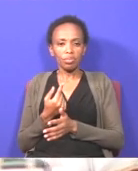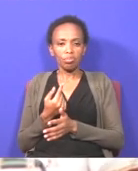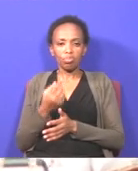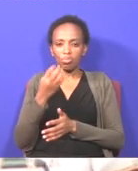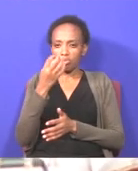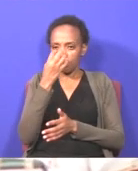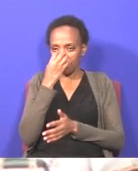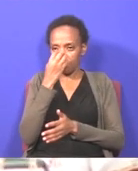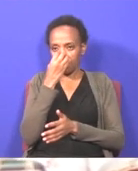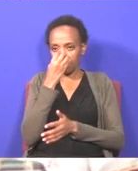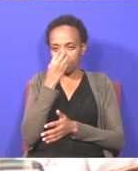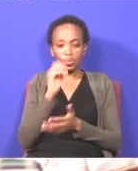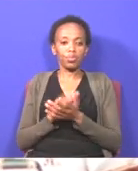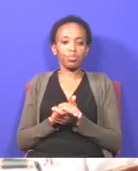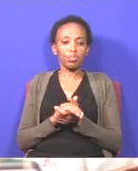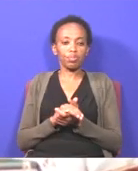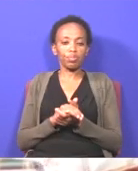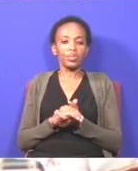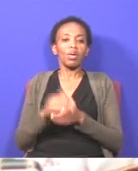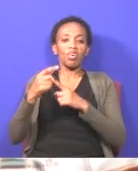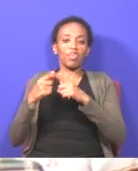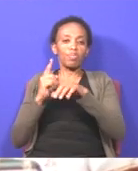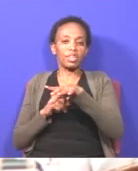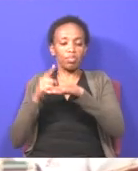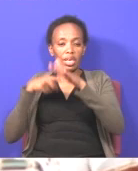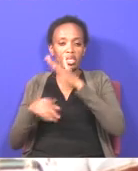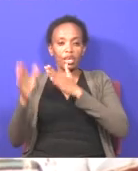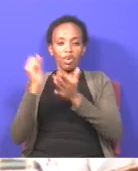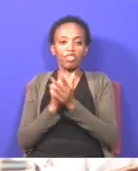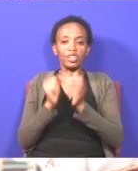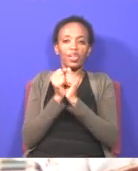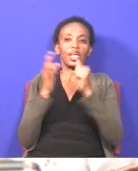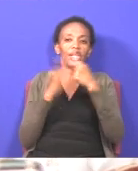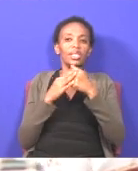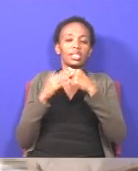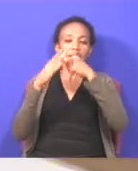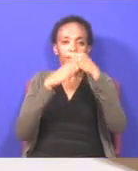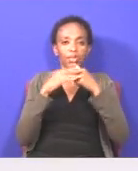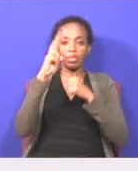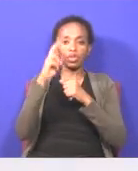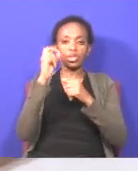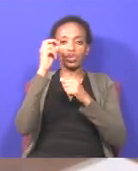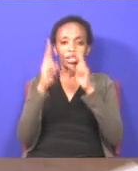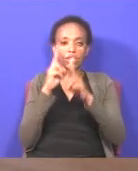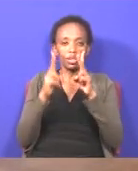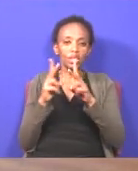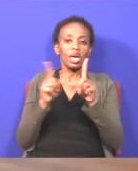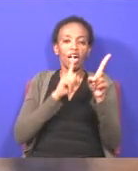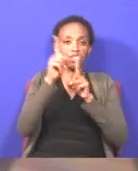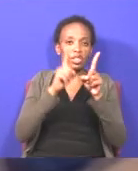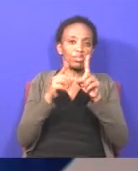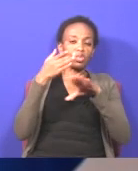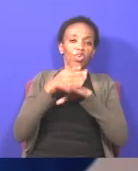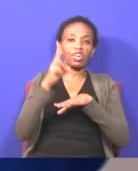William Samoei Ruto. Since assuming office on 30th September 2022, President William Ruto has traveled to over